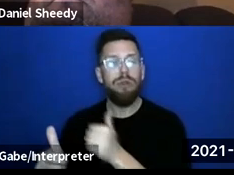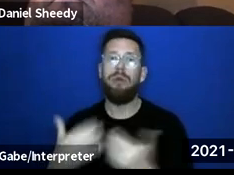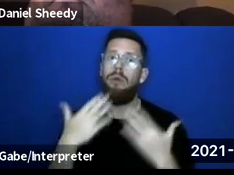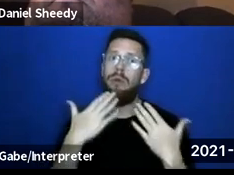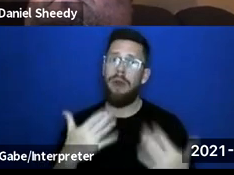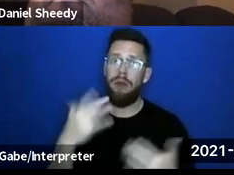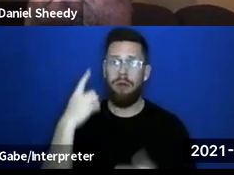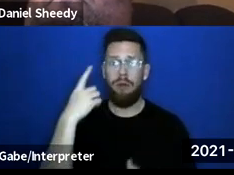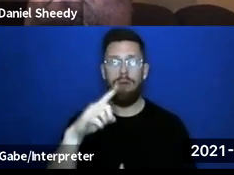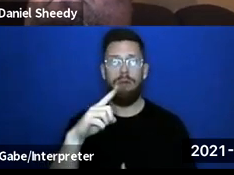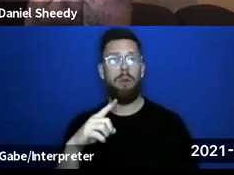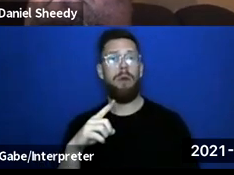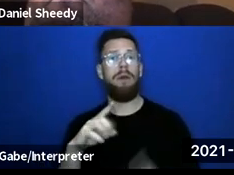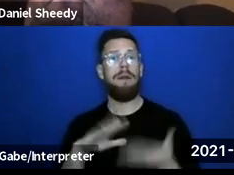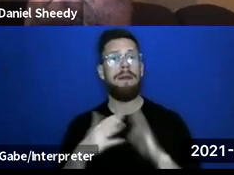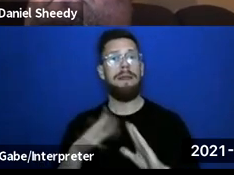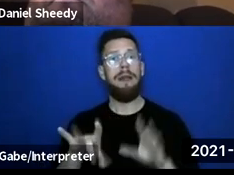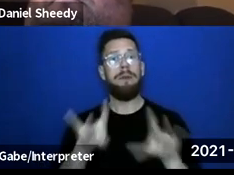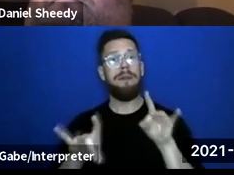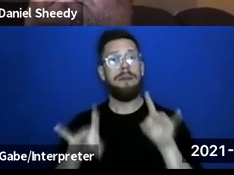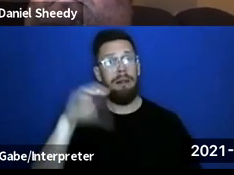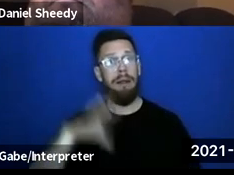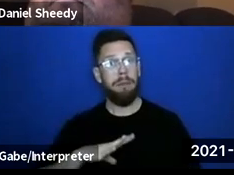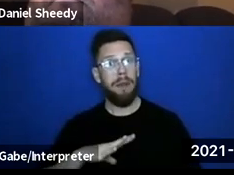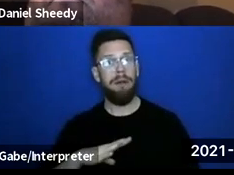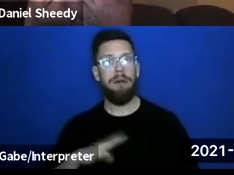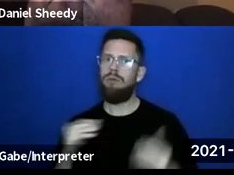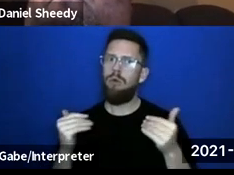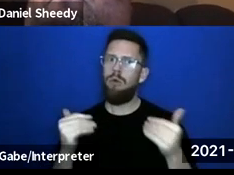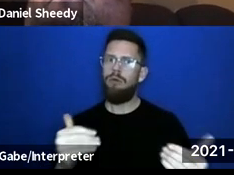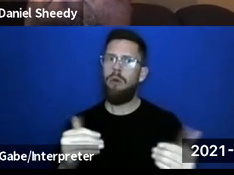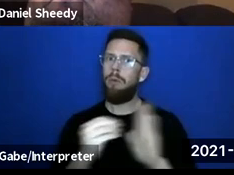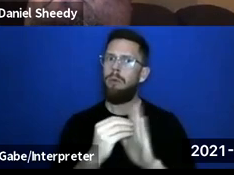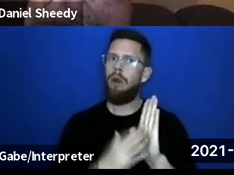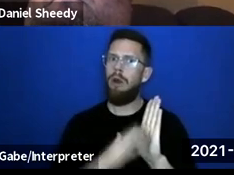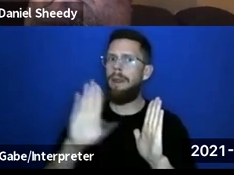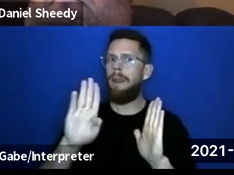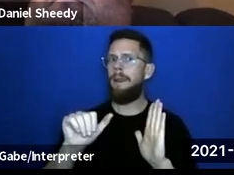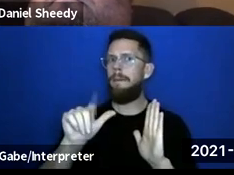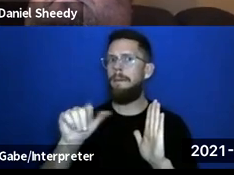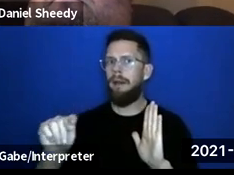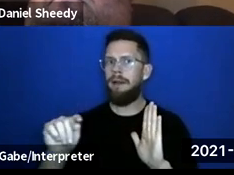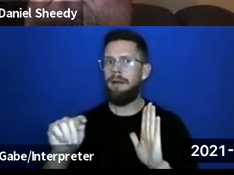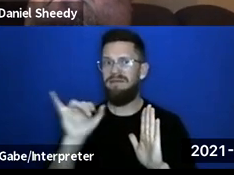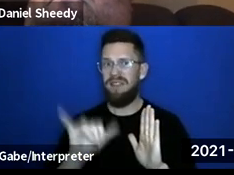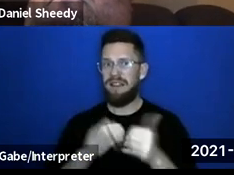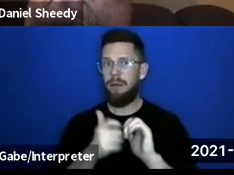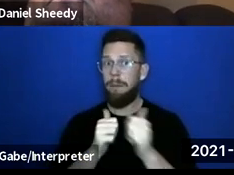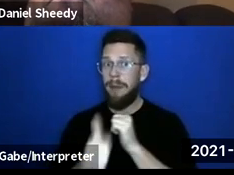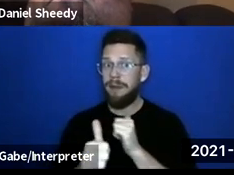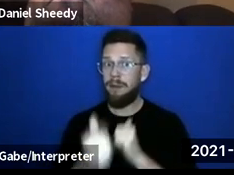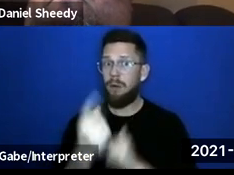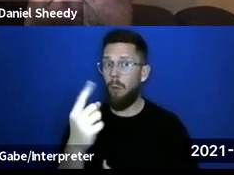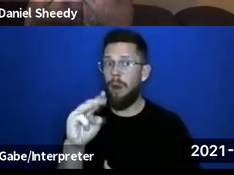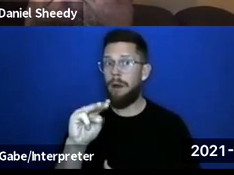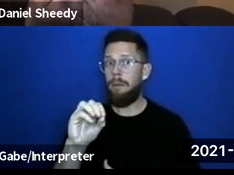ballot. They saw that that was the way to get that passed as one motion. So thank you to them. Thank you to everybody who came out and